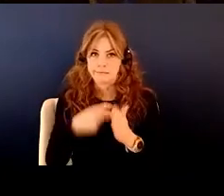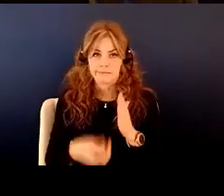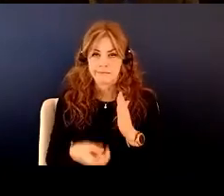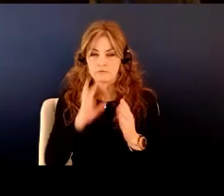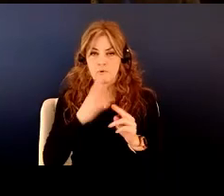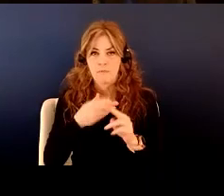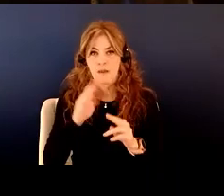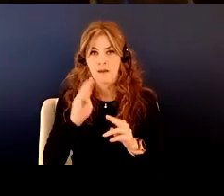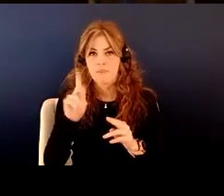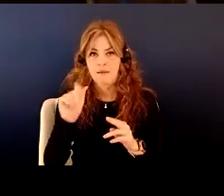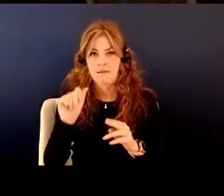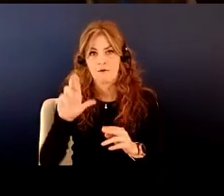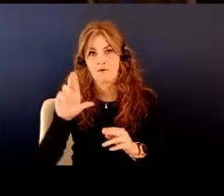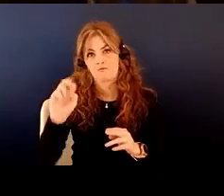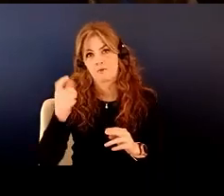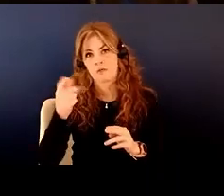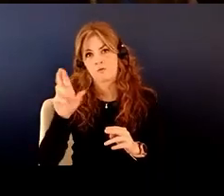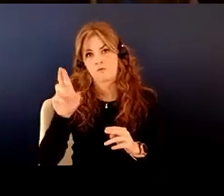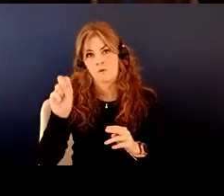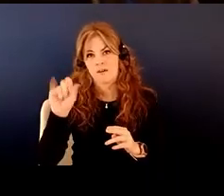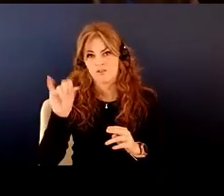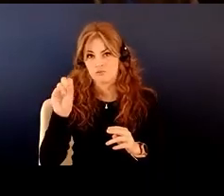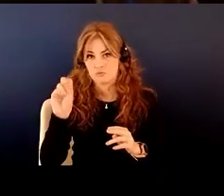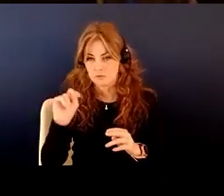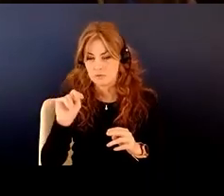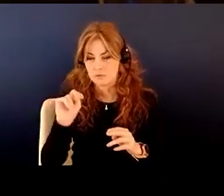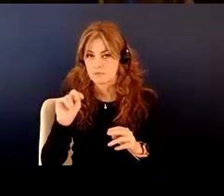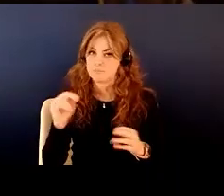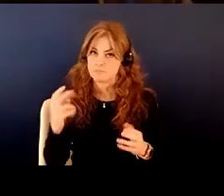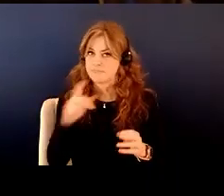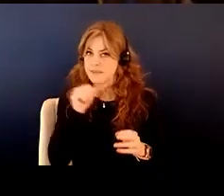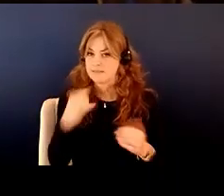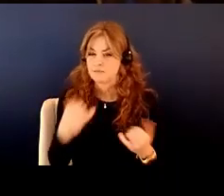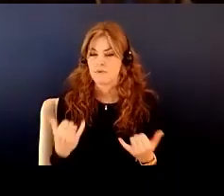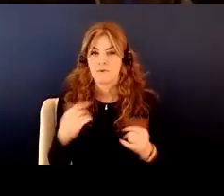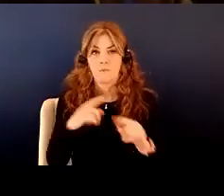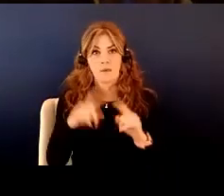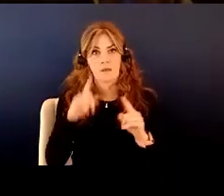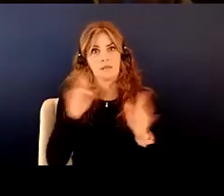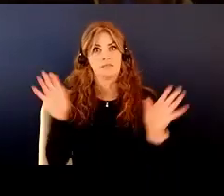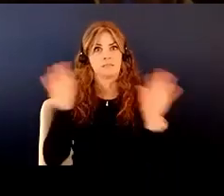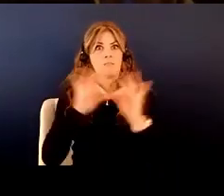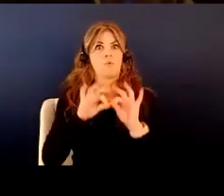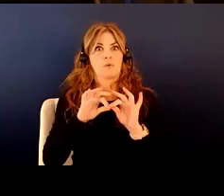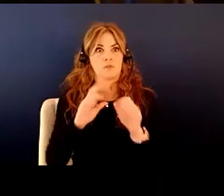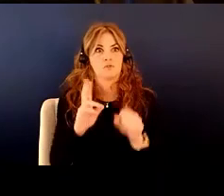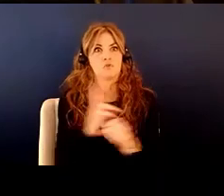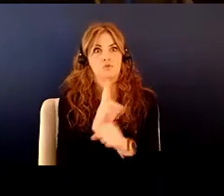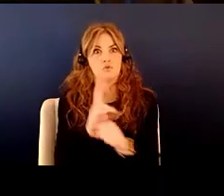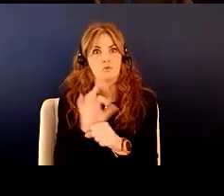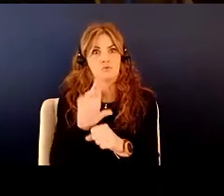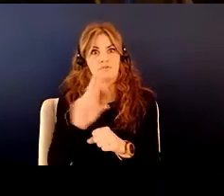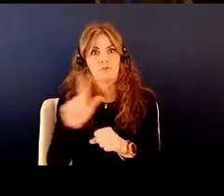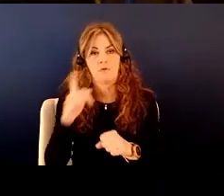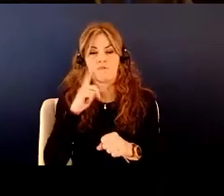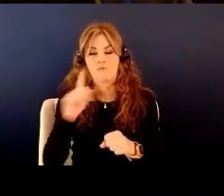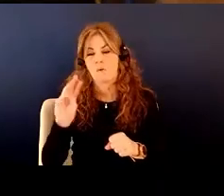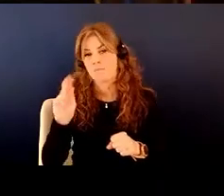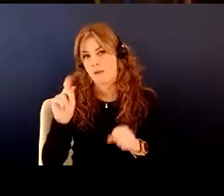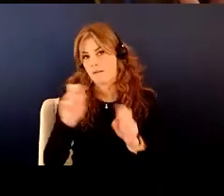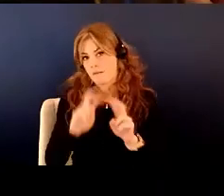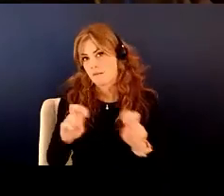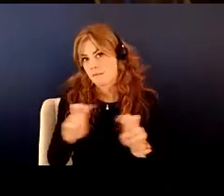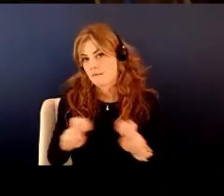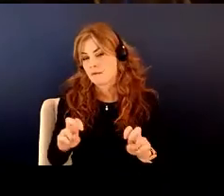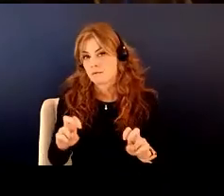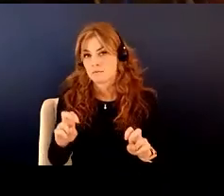today, but I think it's one of the most important and useful aspects of meta-analysis, which isn't to